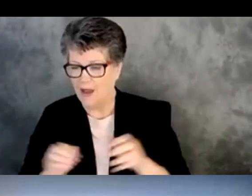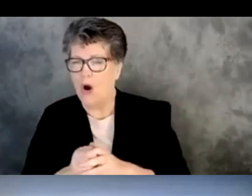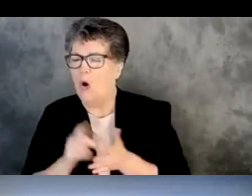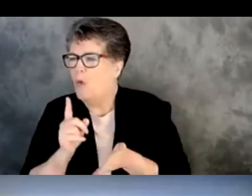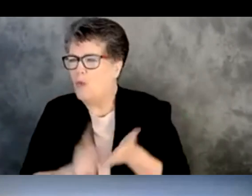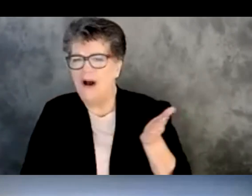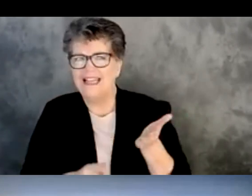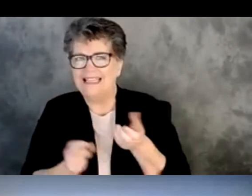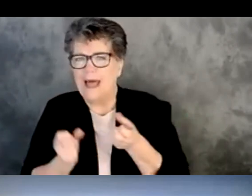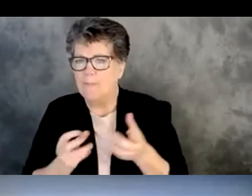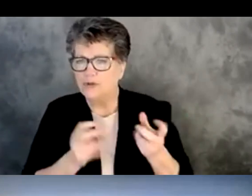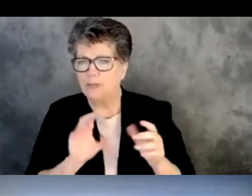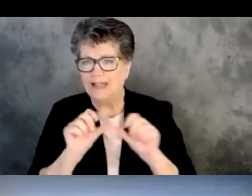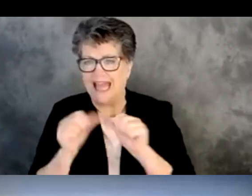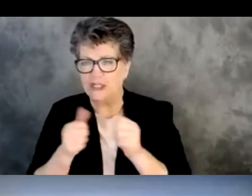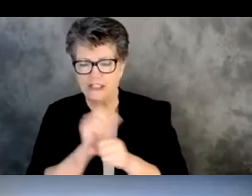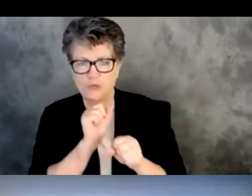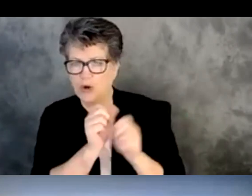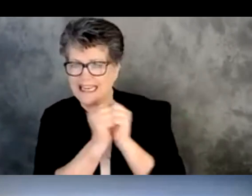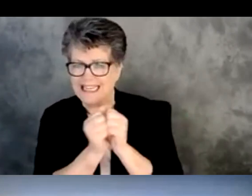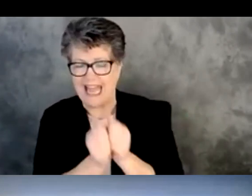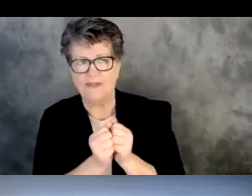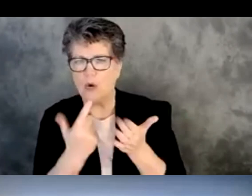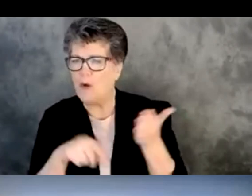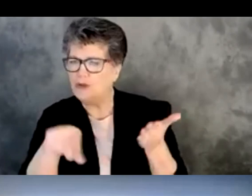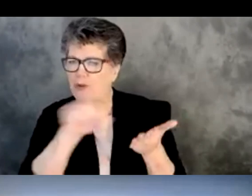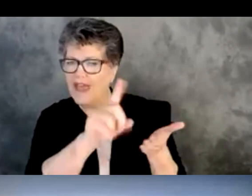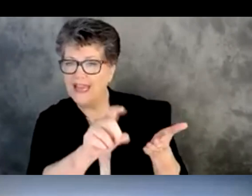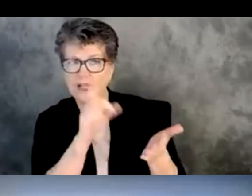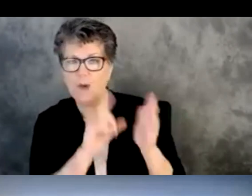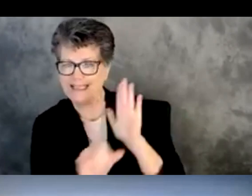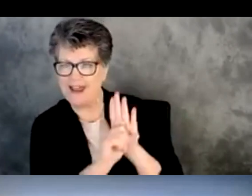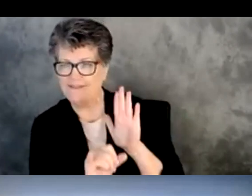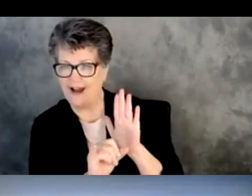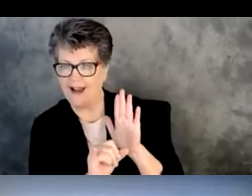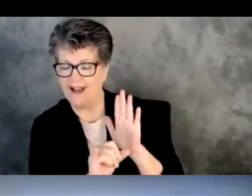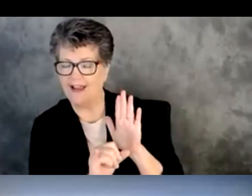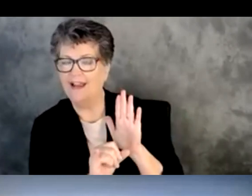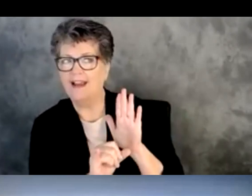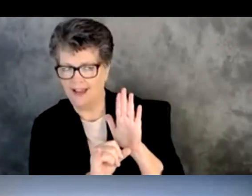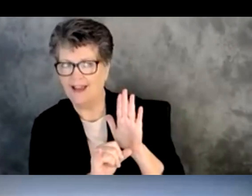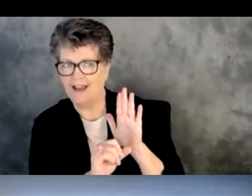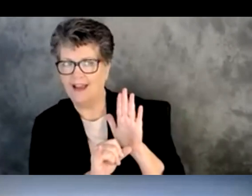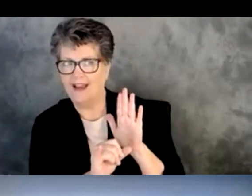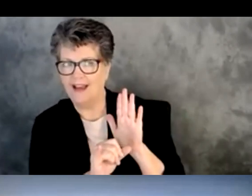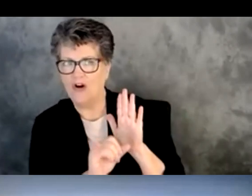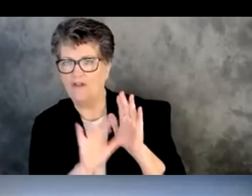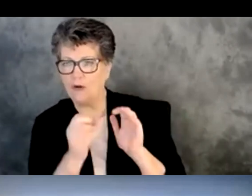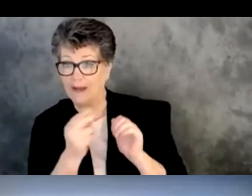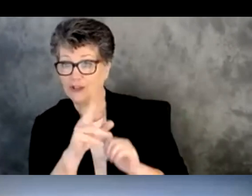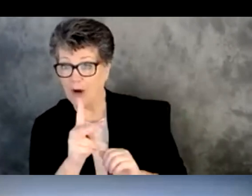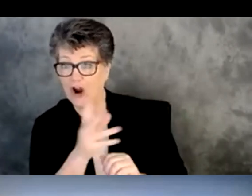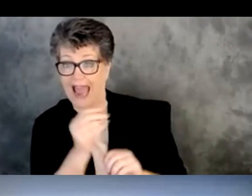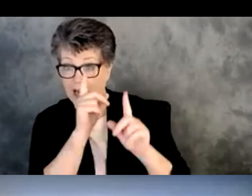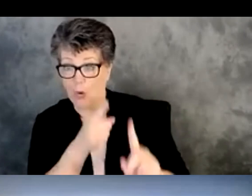our multiple agencies working together need to identify in the way of benchmarks and goals